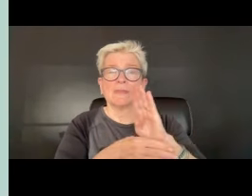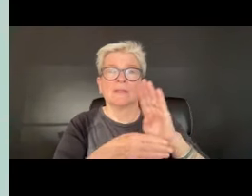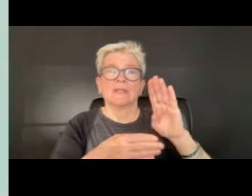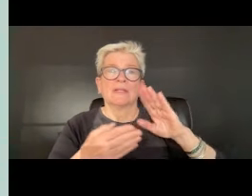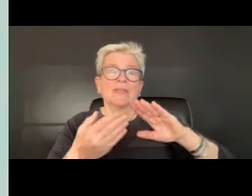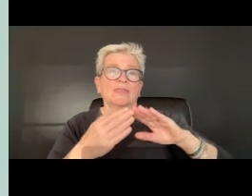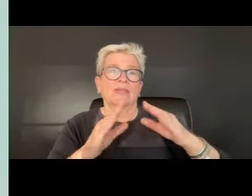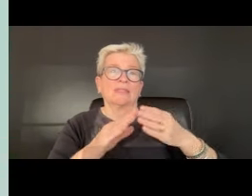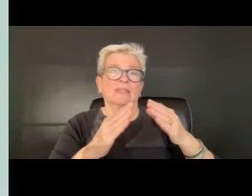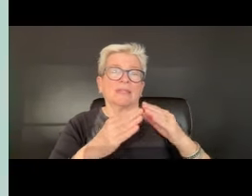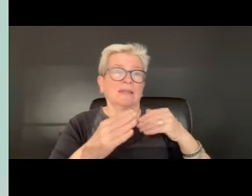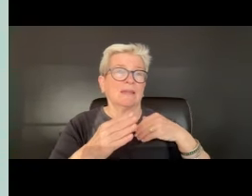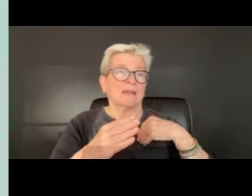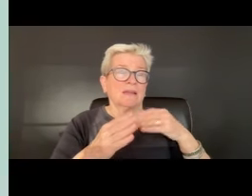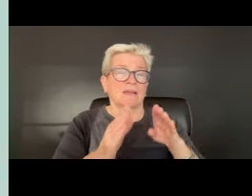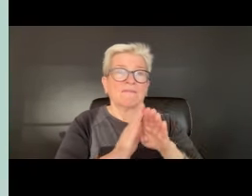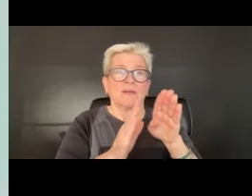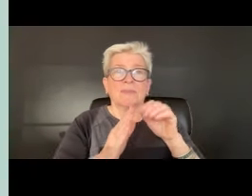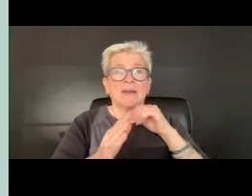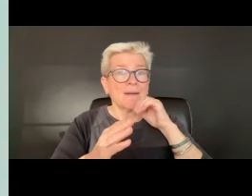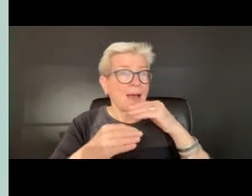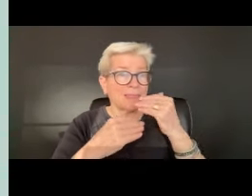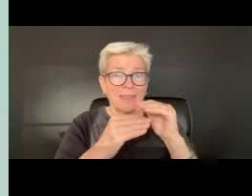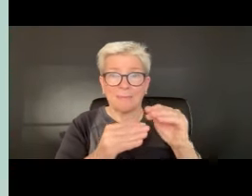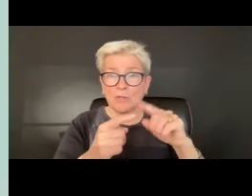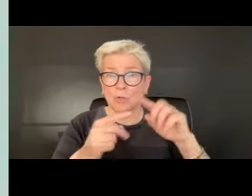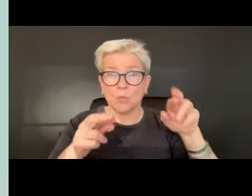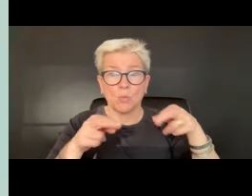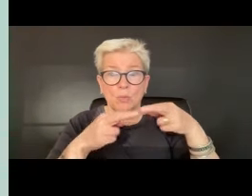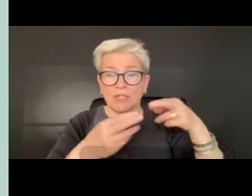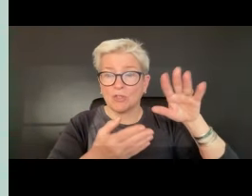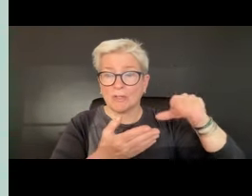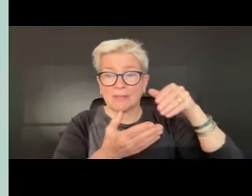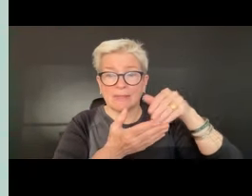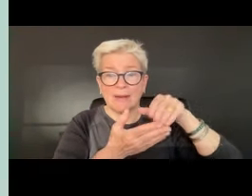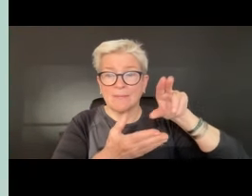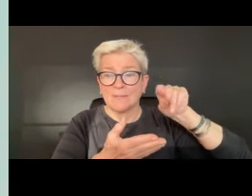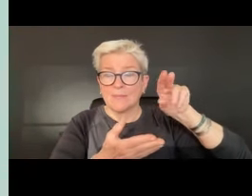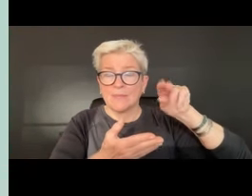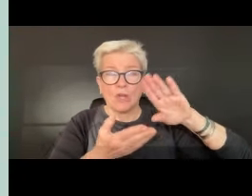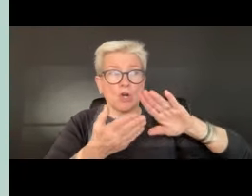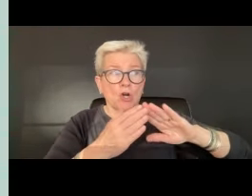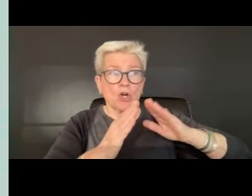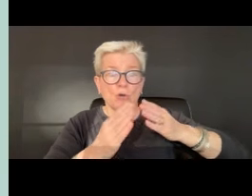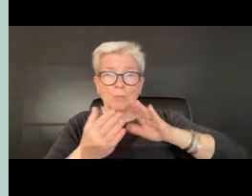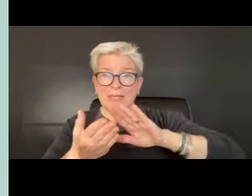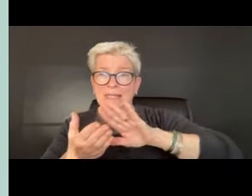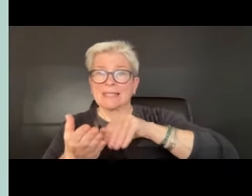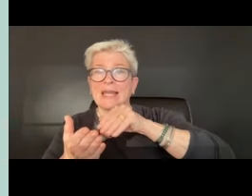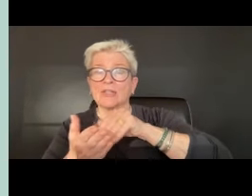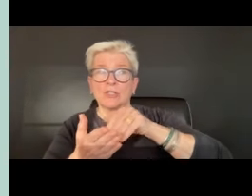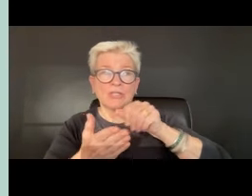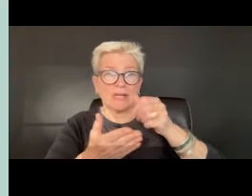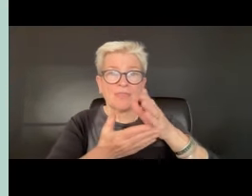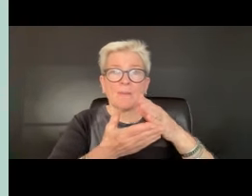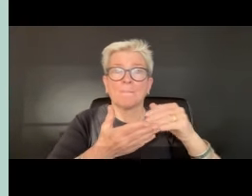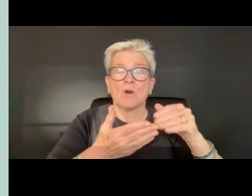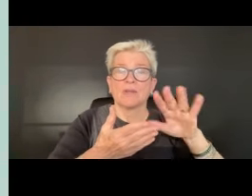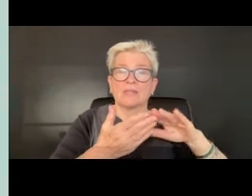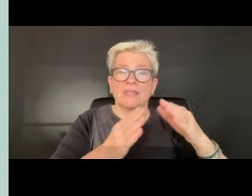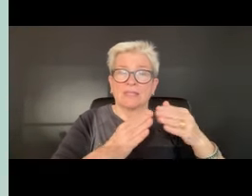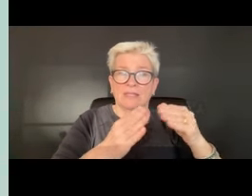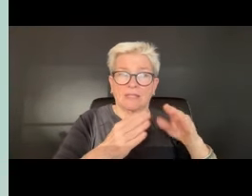business support are not limited to regional centers. They would very much be in urban centers and even other parts of the city as well.